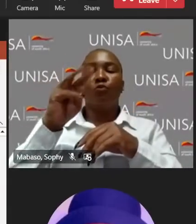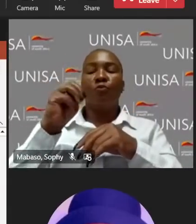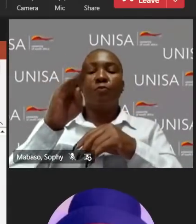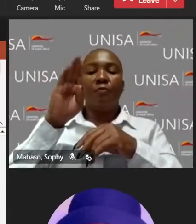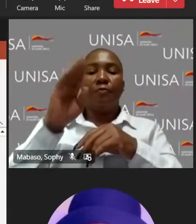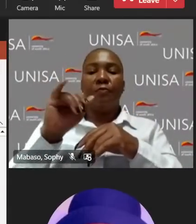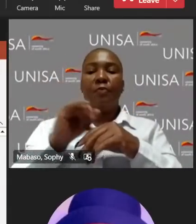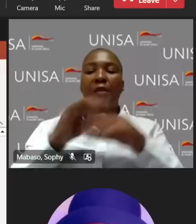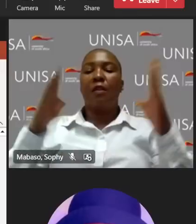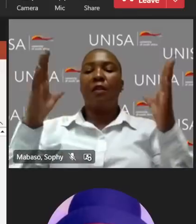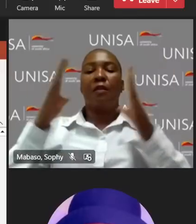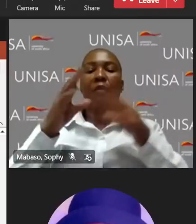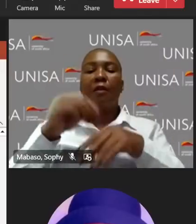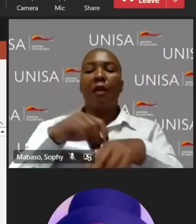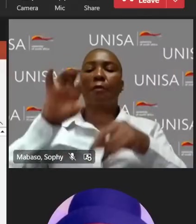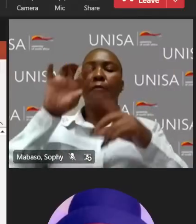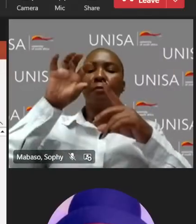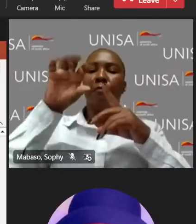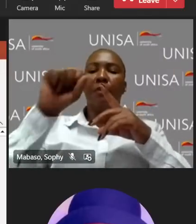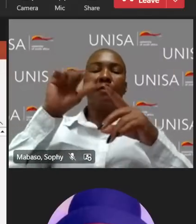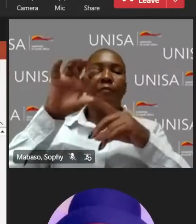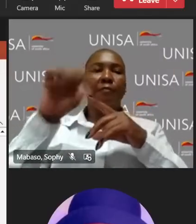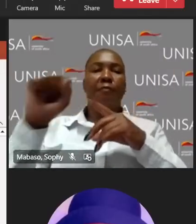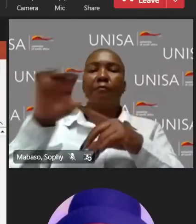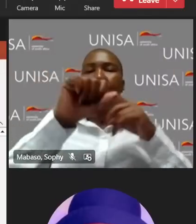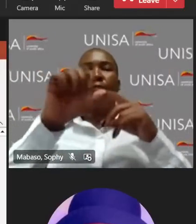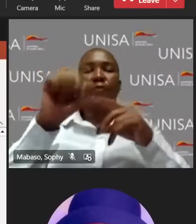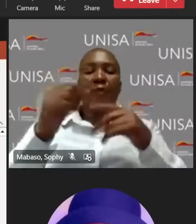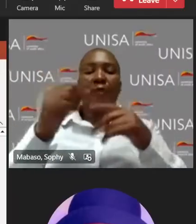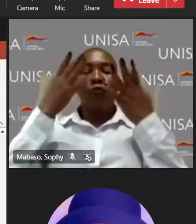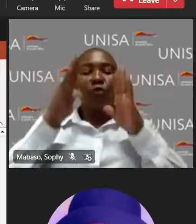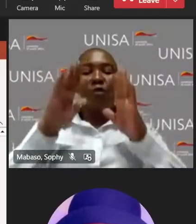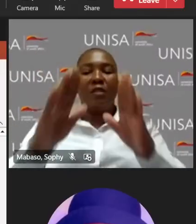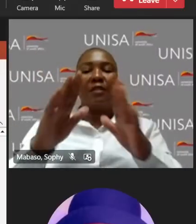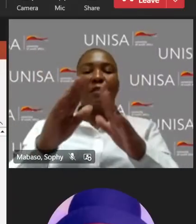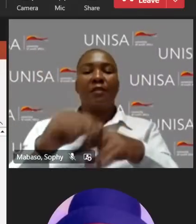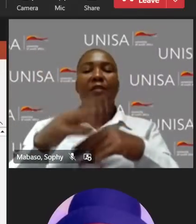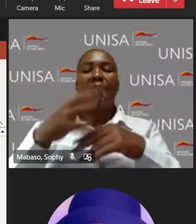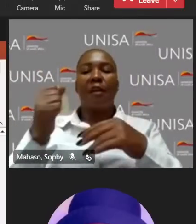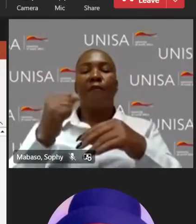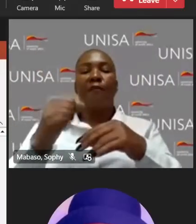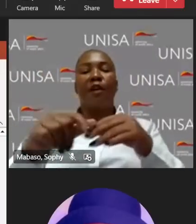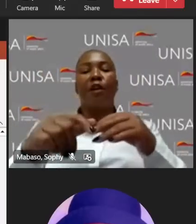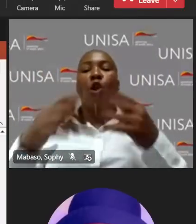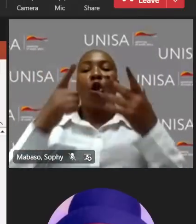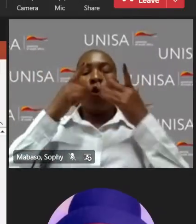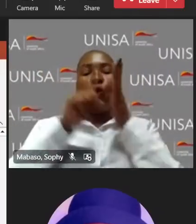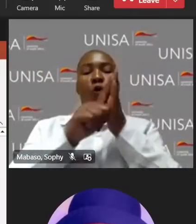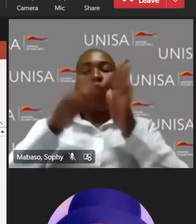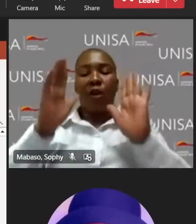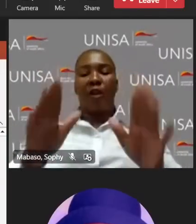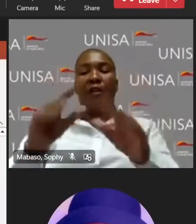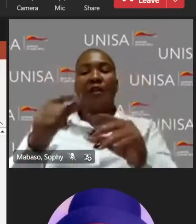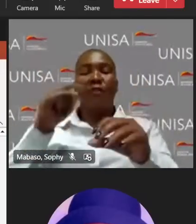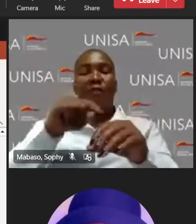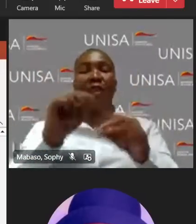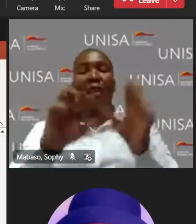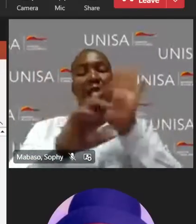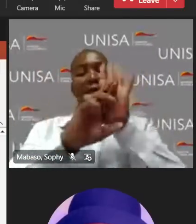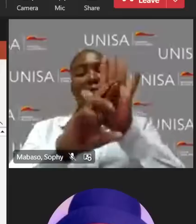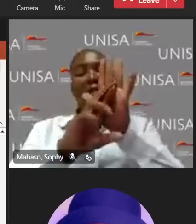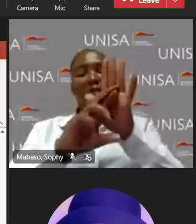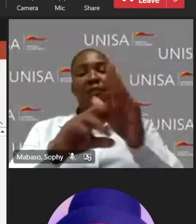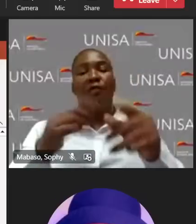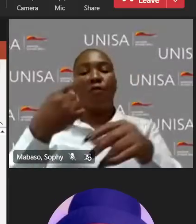I have picked up that students have got a lawyer in you. as a representative